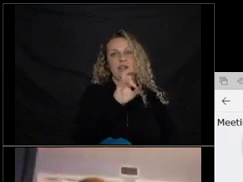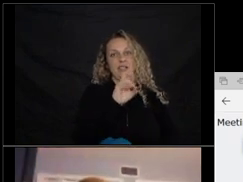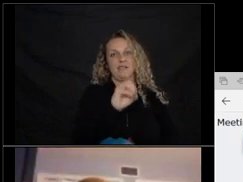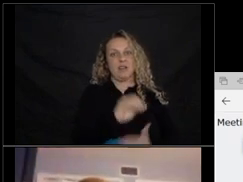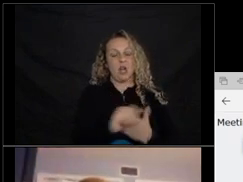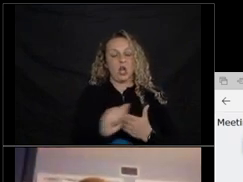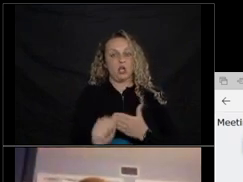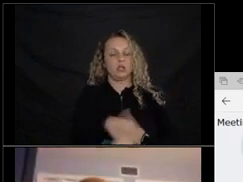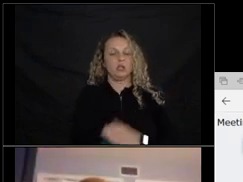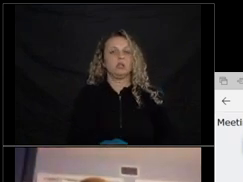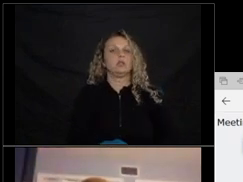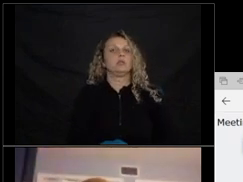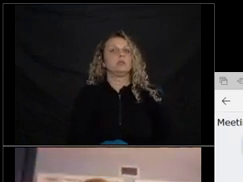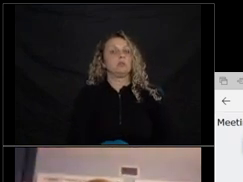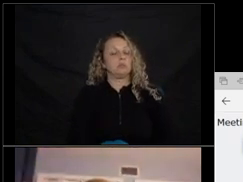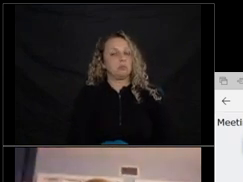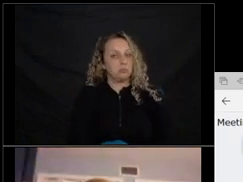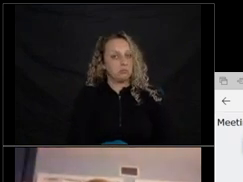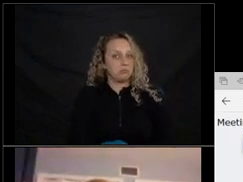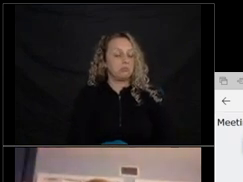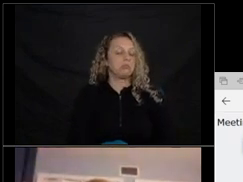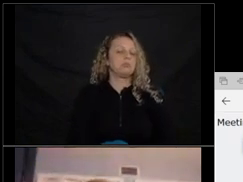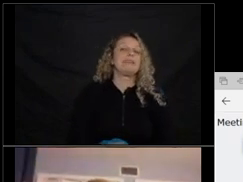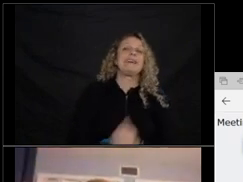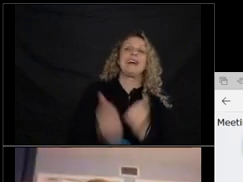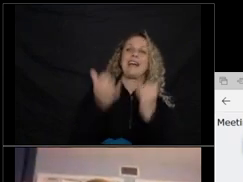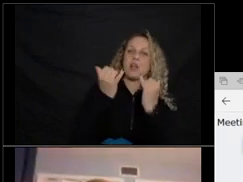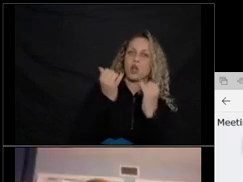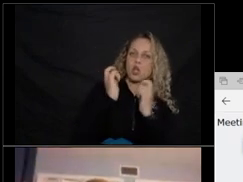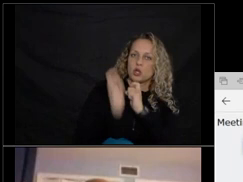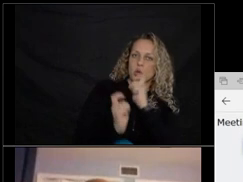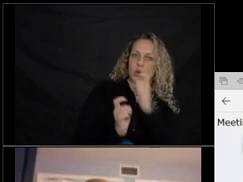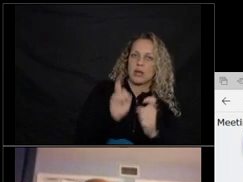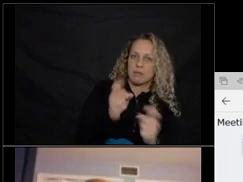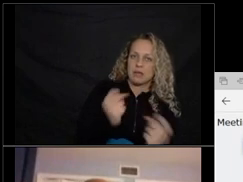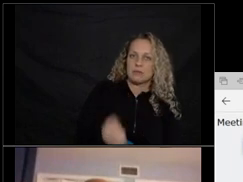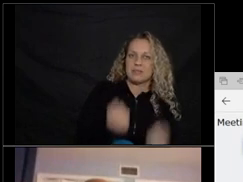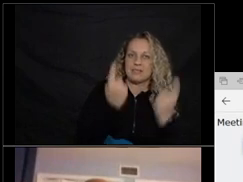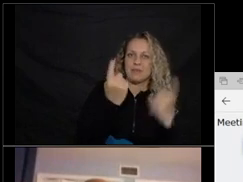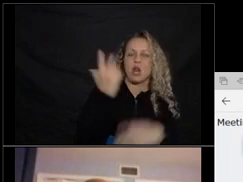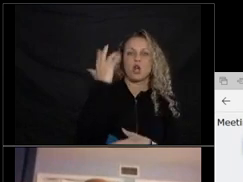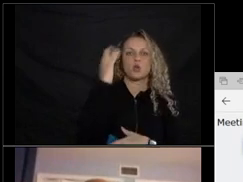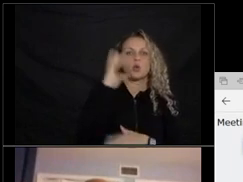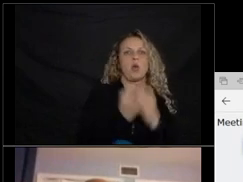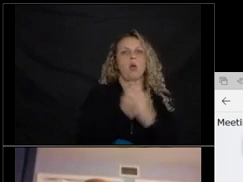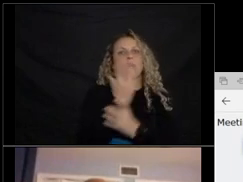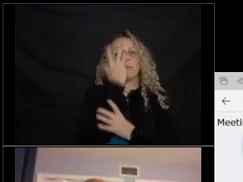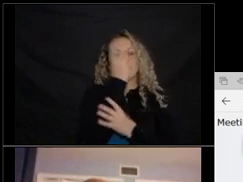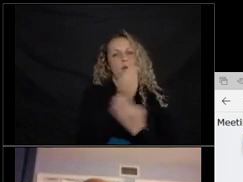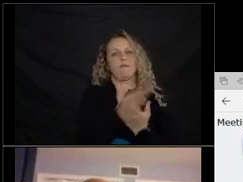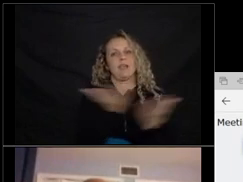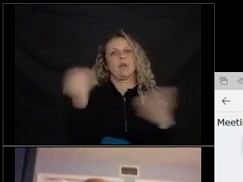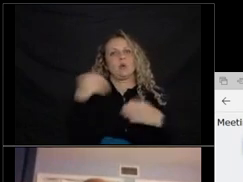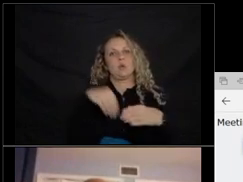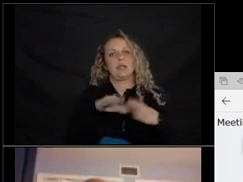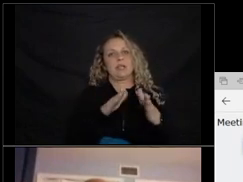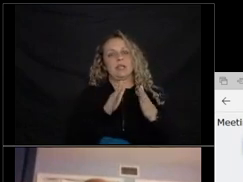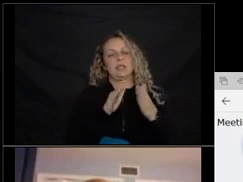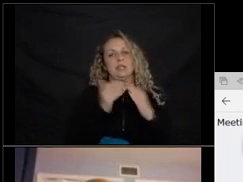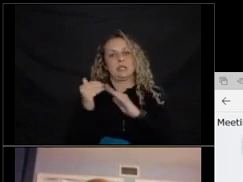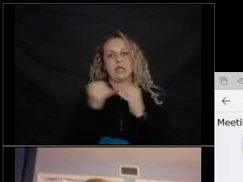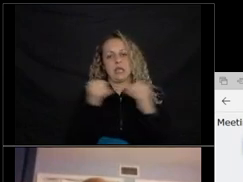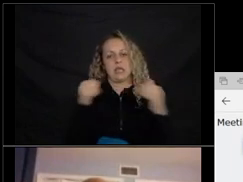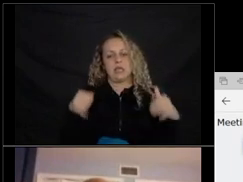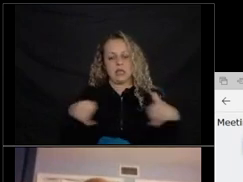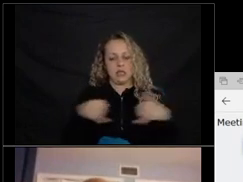$16,770. And currently the donations must be spent on tree or plant beautification within the city limits, and